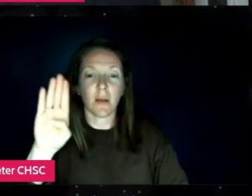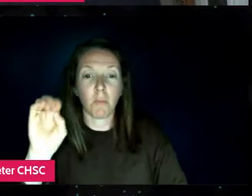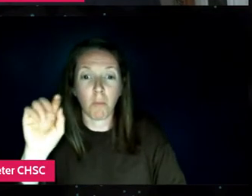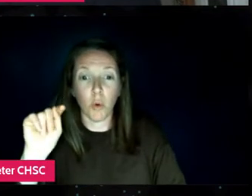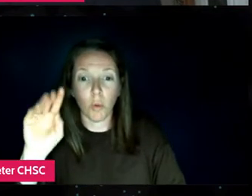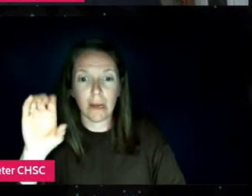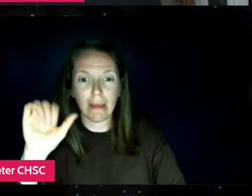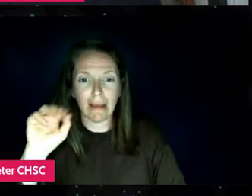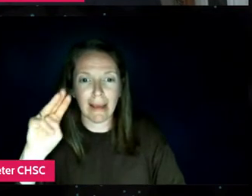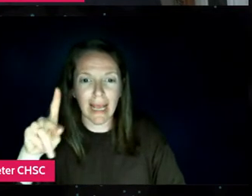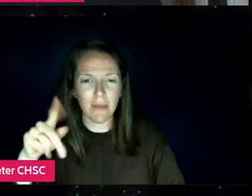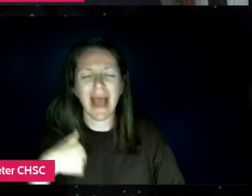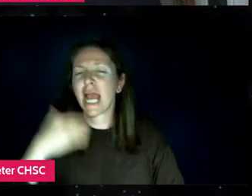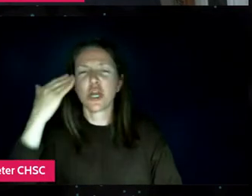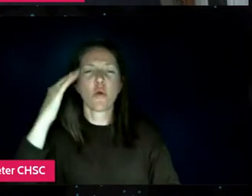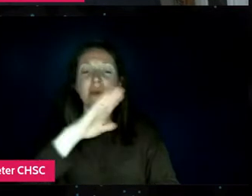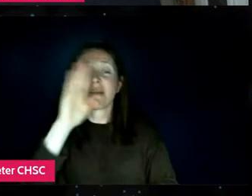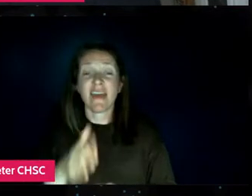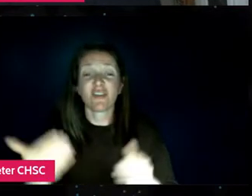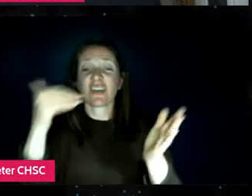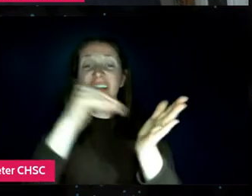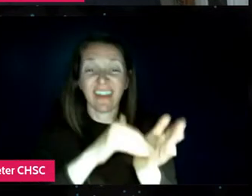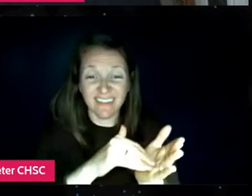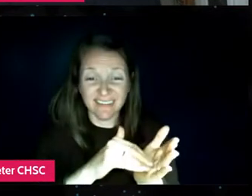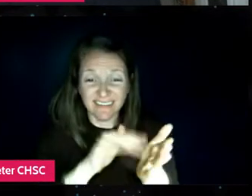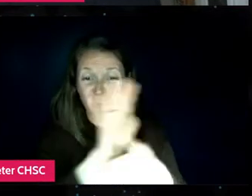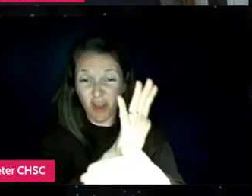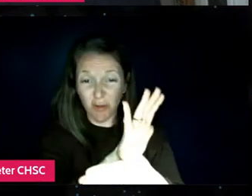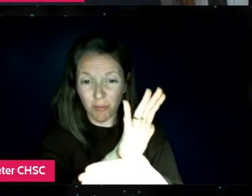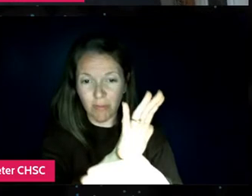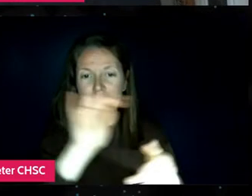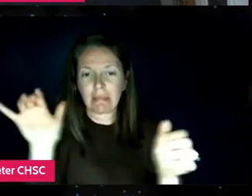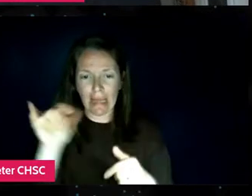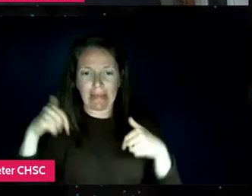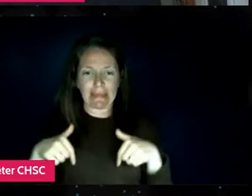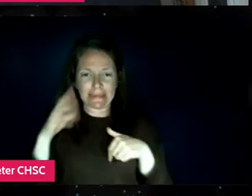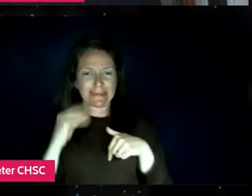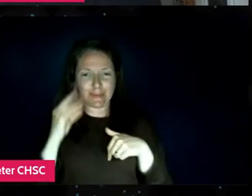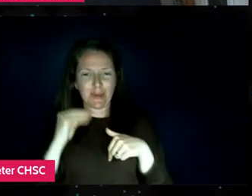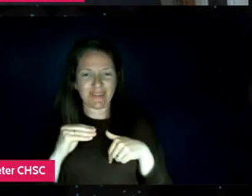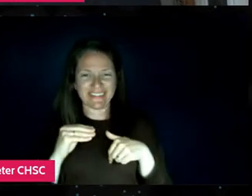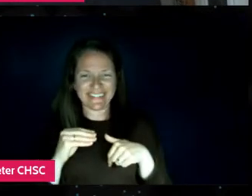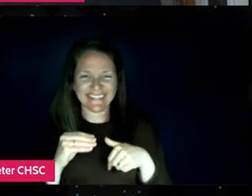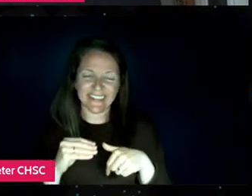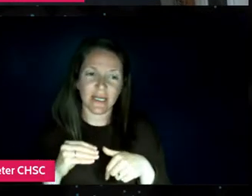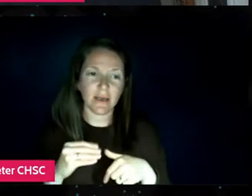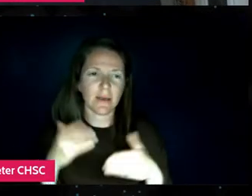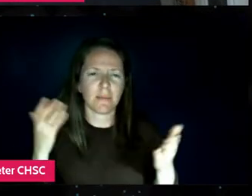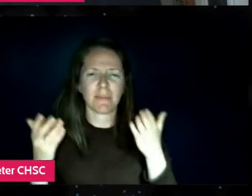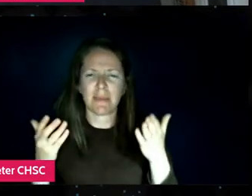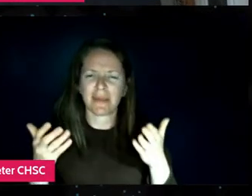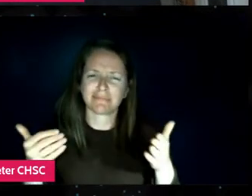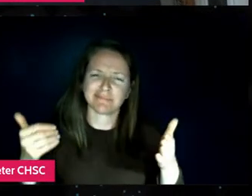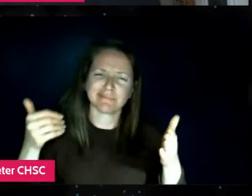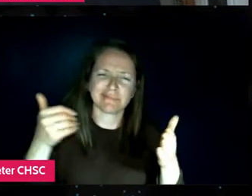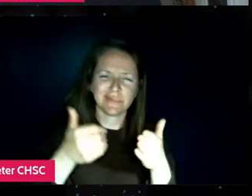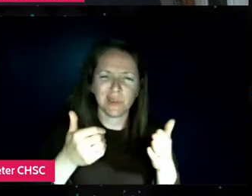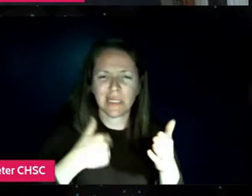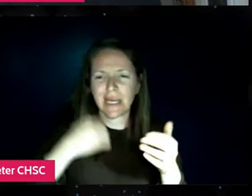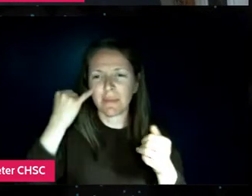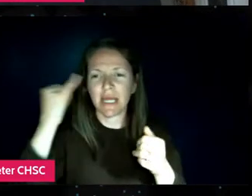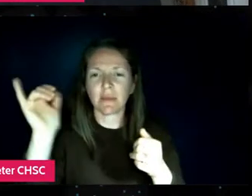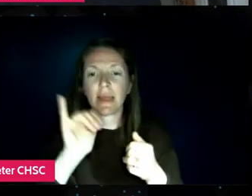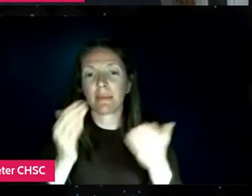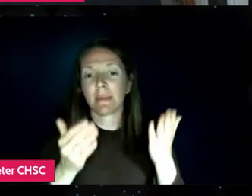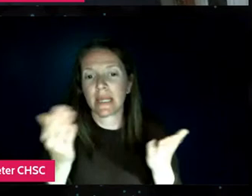that I'll never have like a film that will be like this. The closest I could ever imagine would be maybe more like TV, where